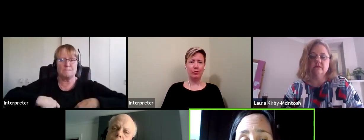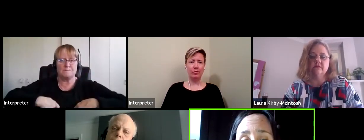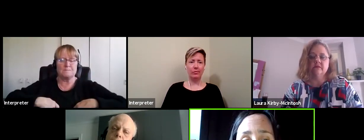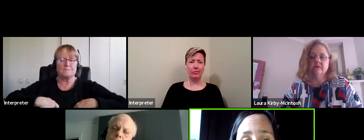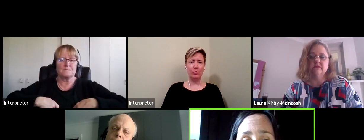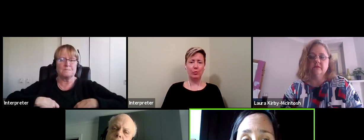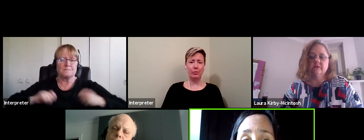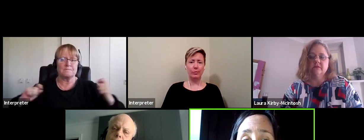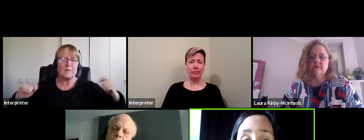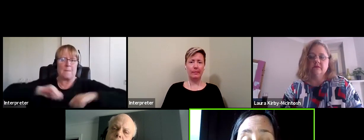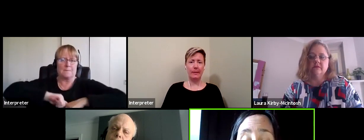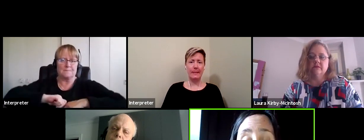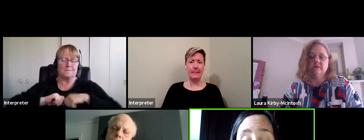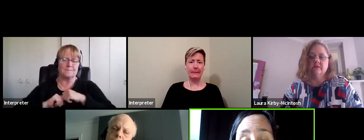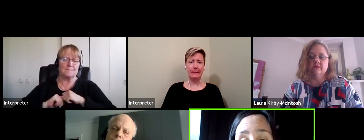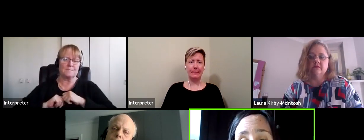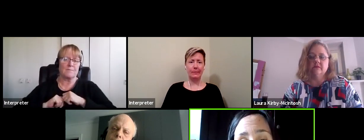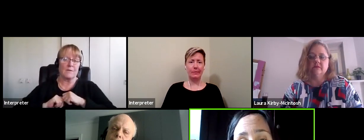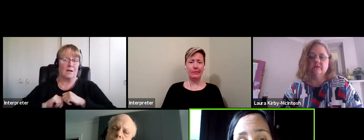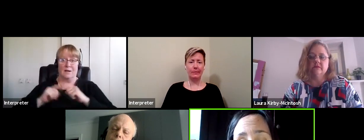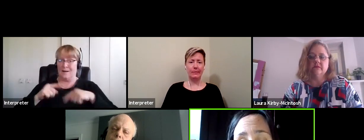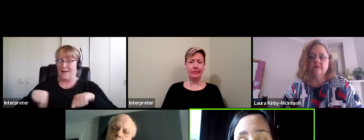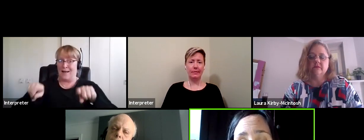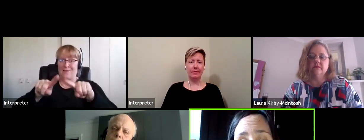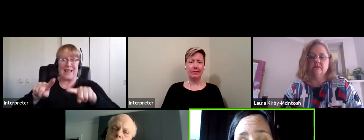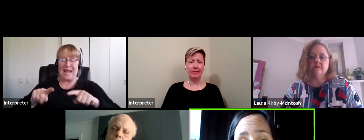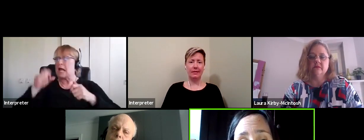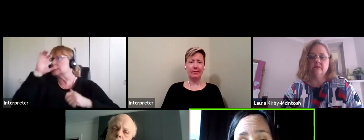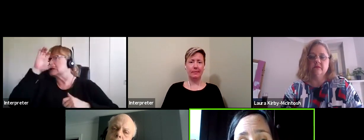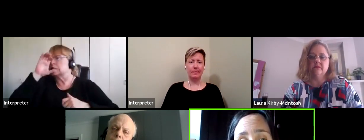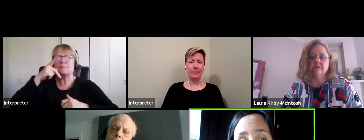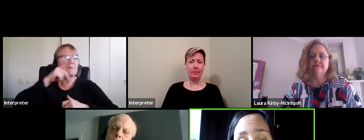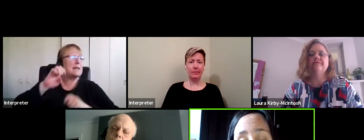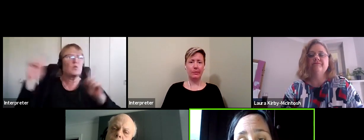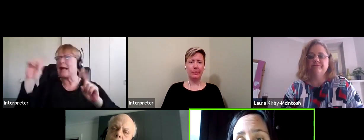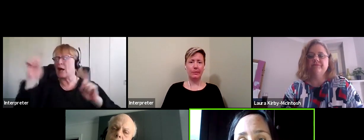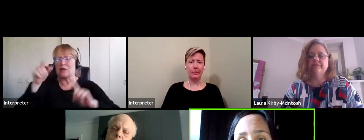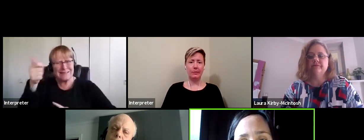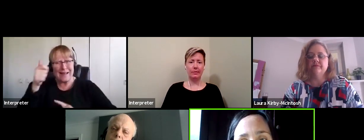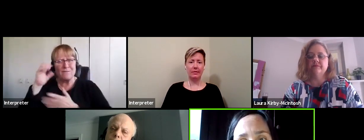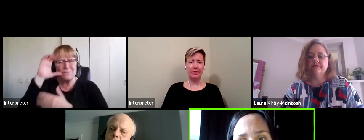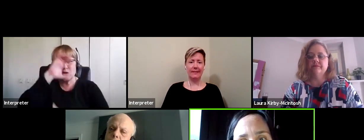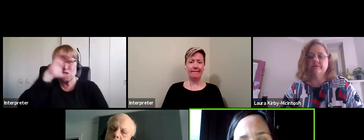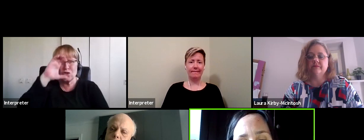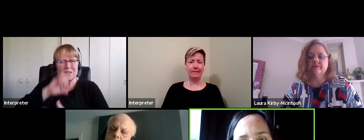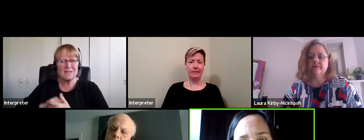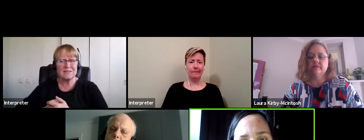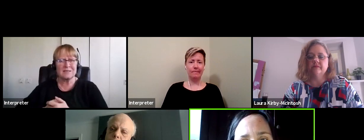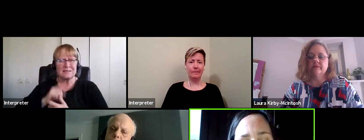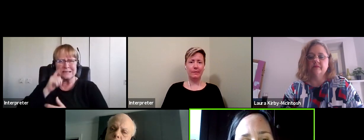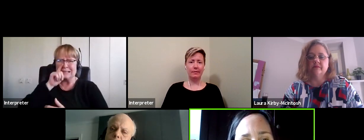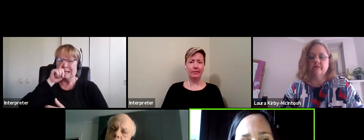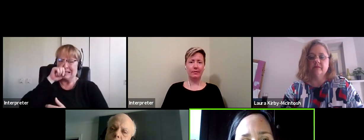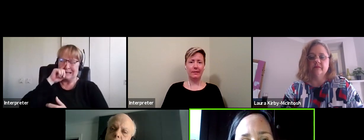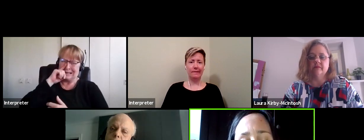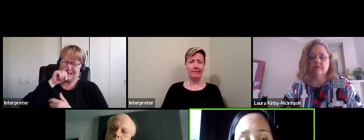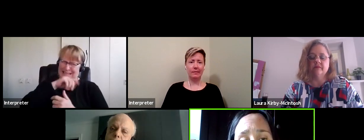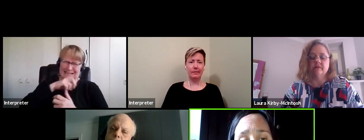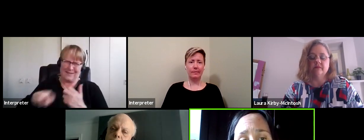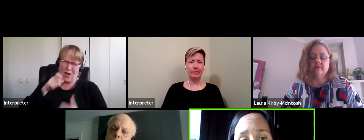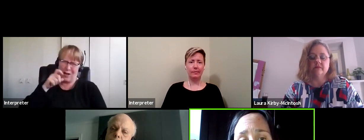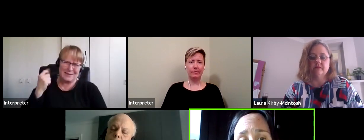this group of people have had to try to source their own personal protective equipment, which is quite difficult to understand.